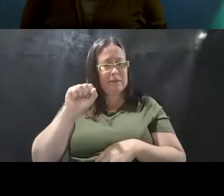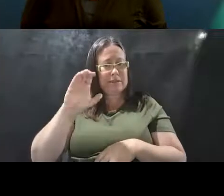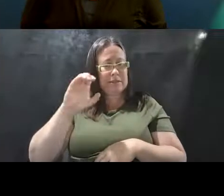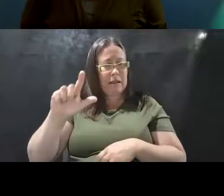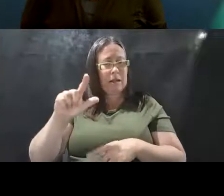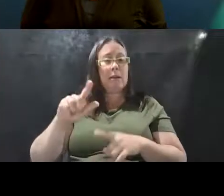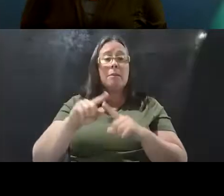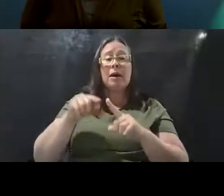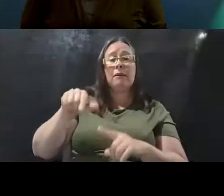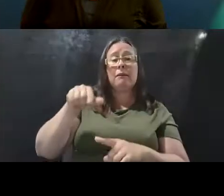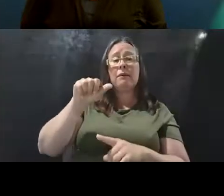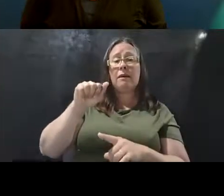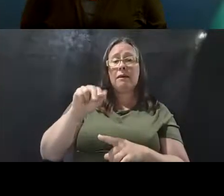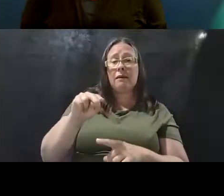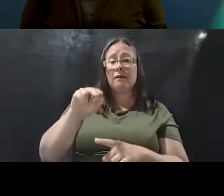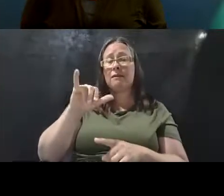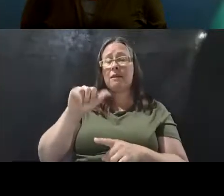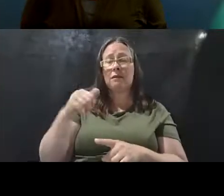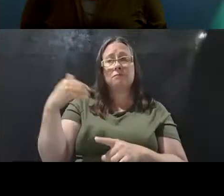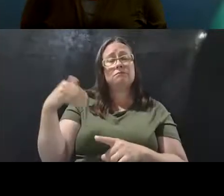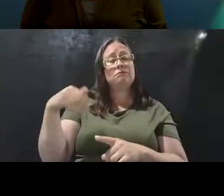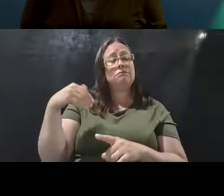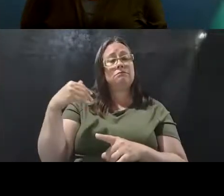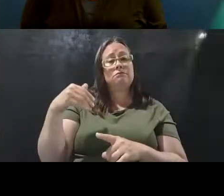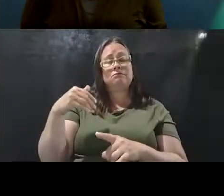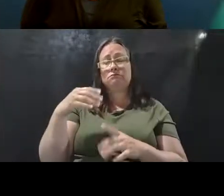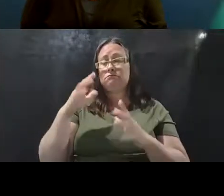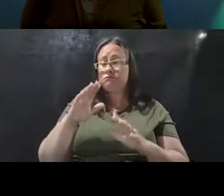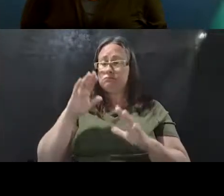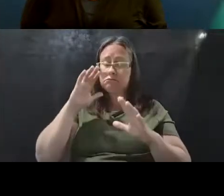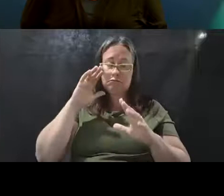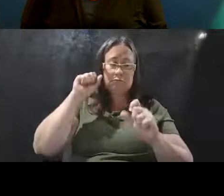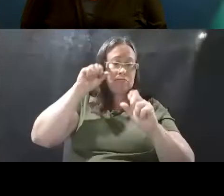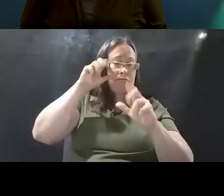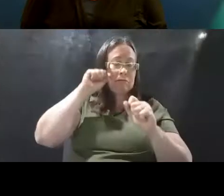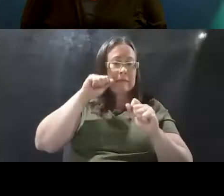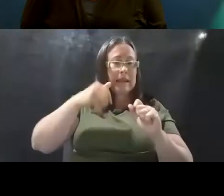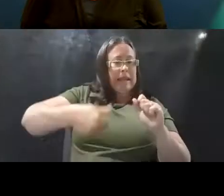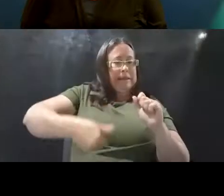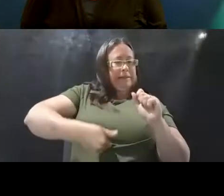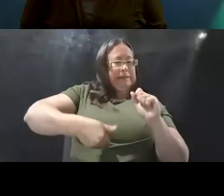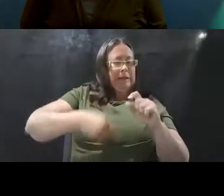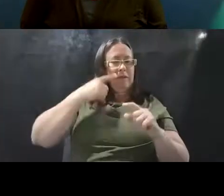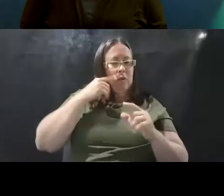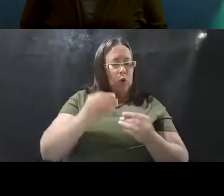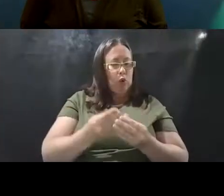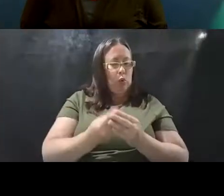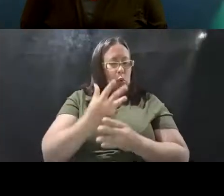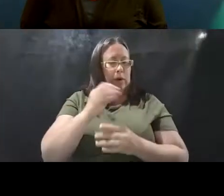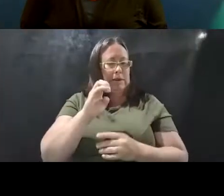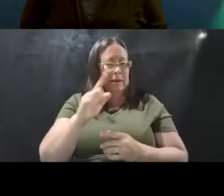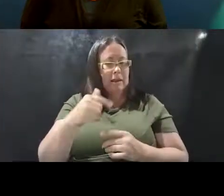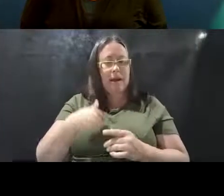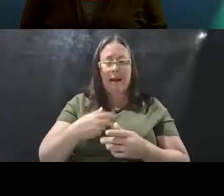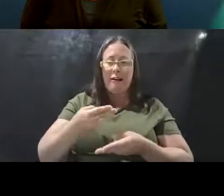But Anya has unbelievable instincts, I think, when it comes to growing cells. I call her